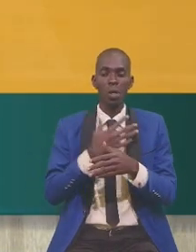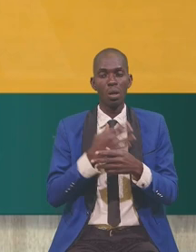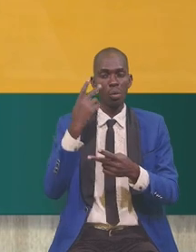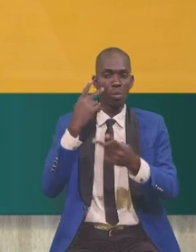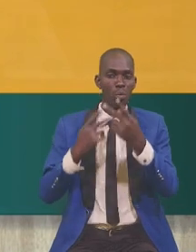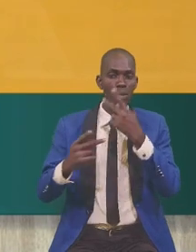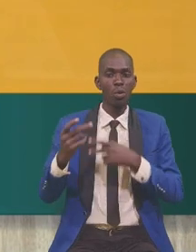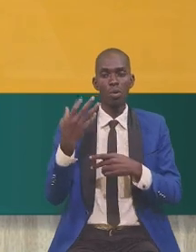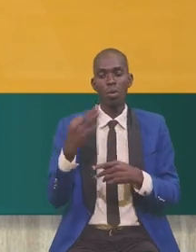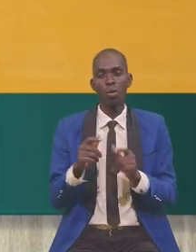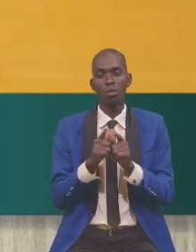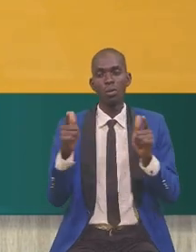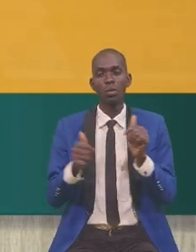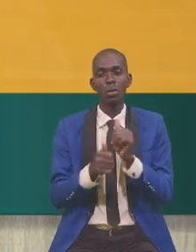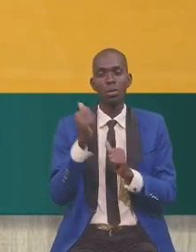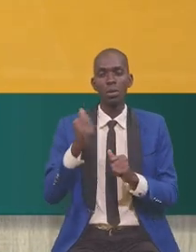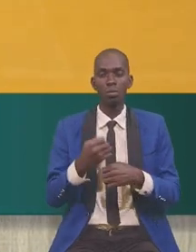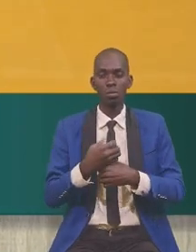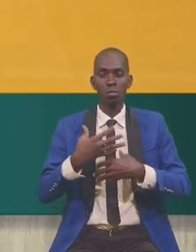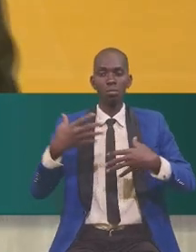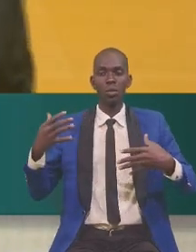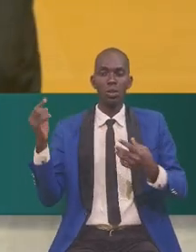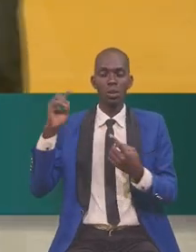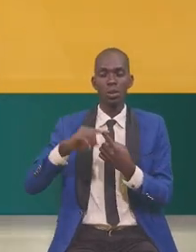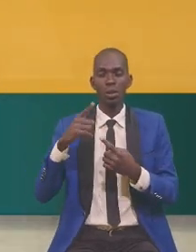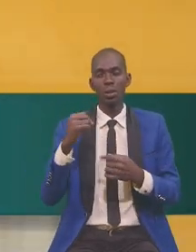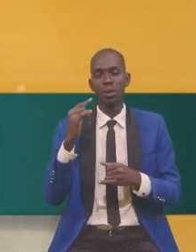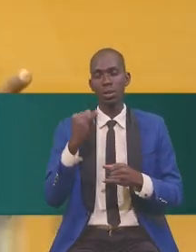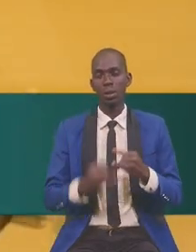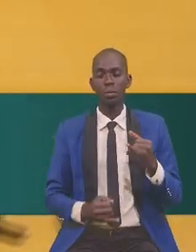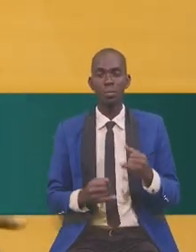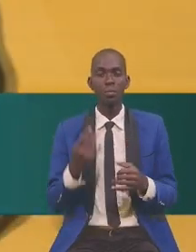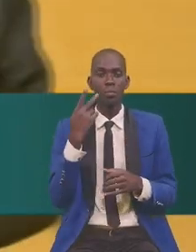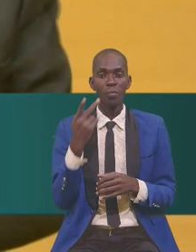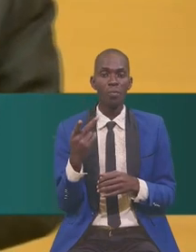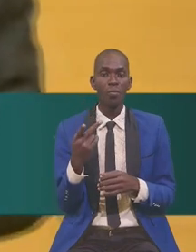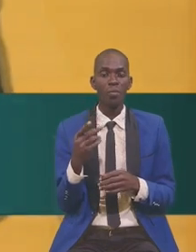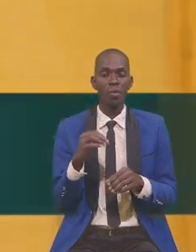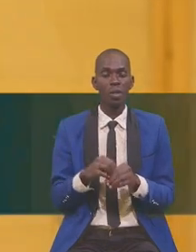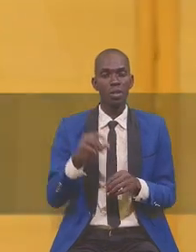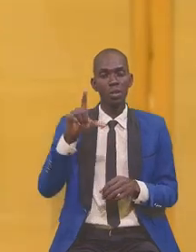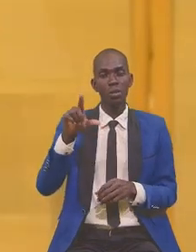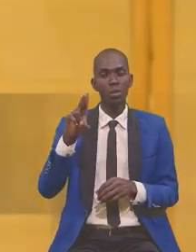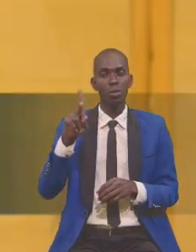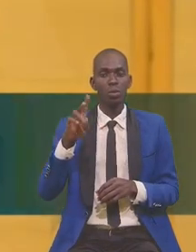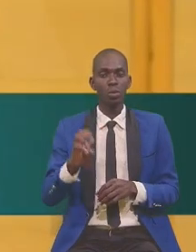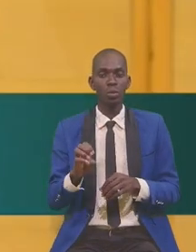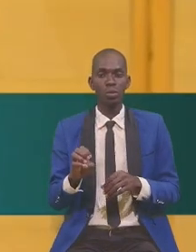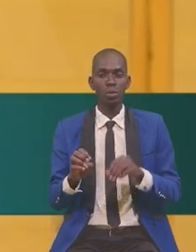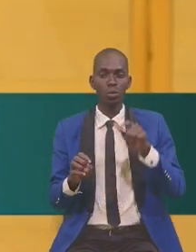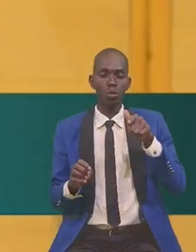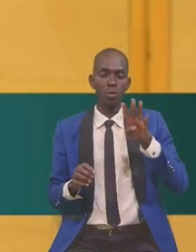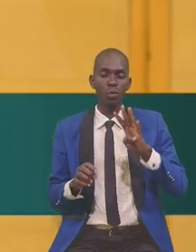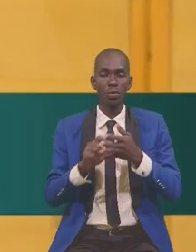expansion till the end. Till the end. In Luke chapter 24, I'm reading from verse 47,